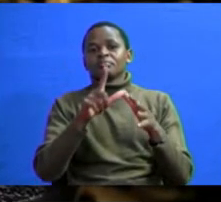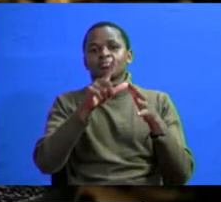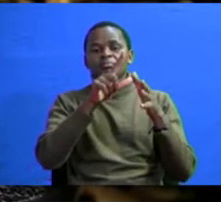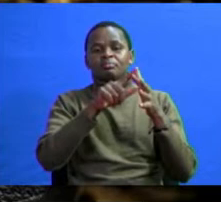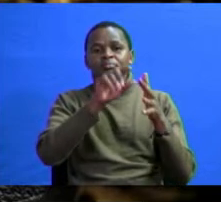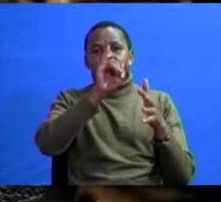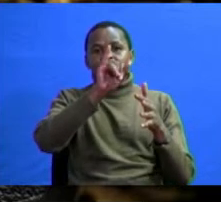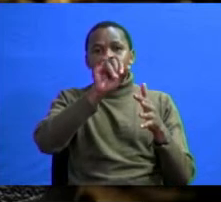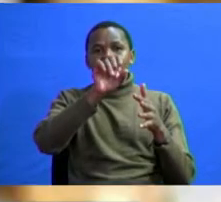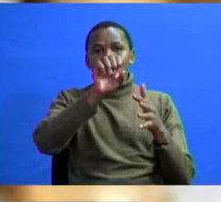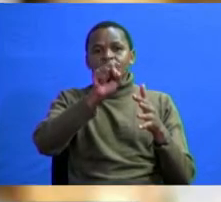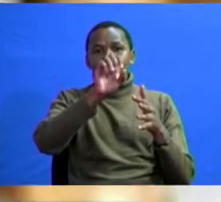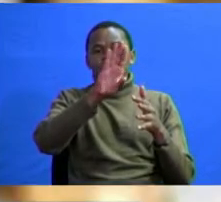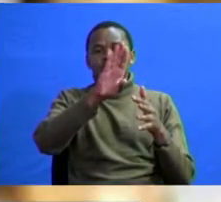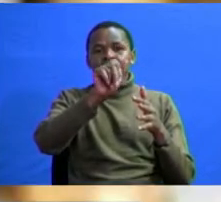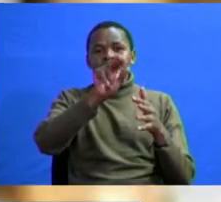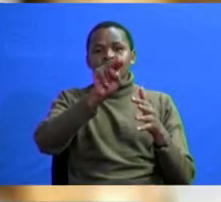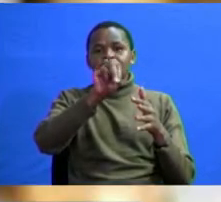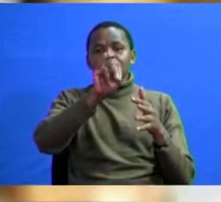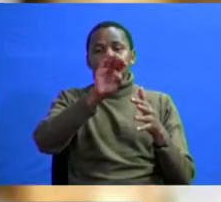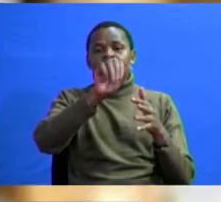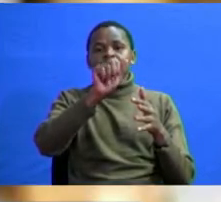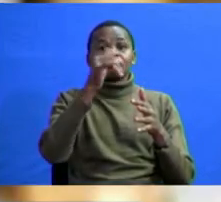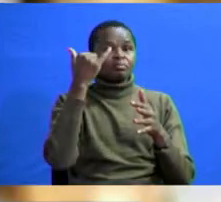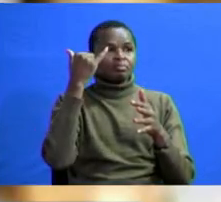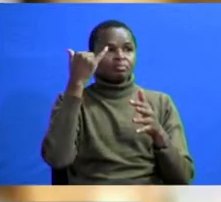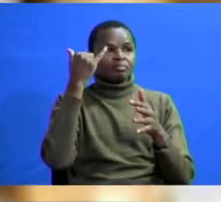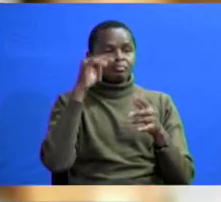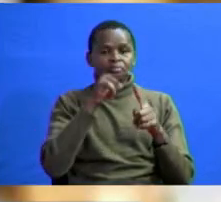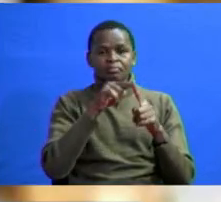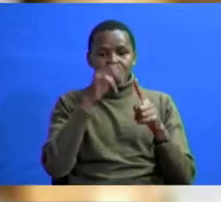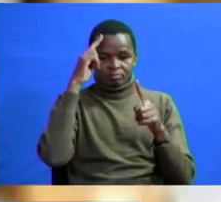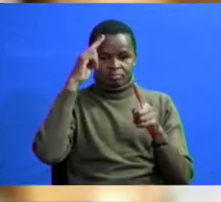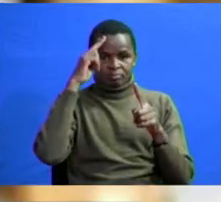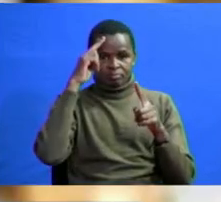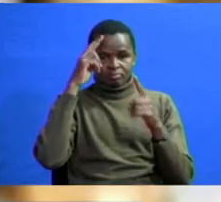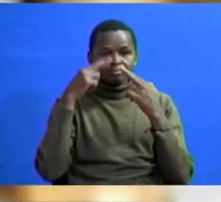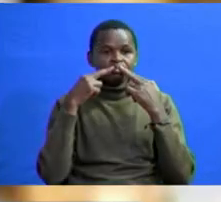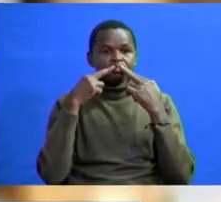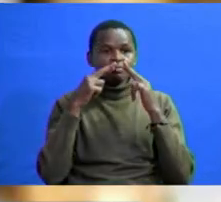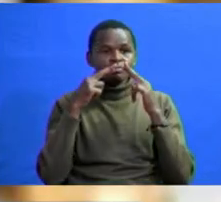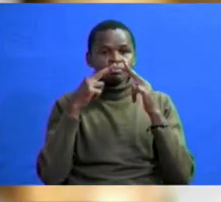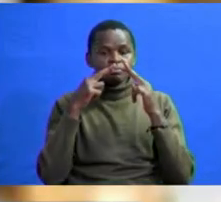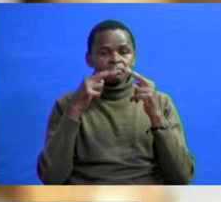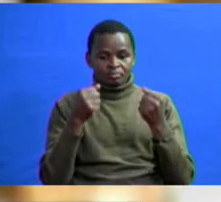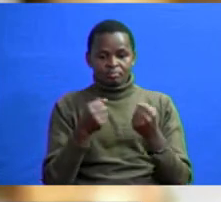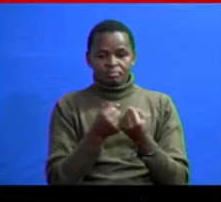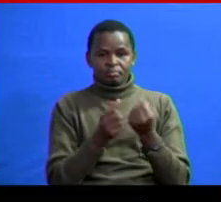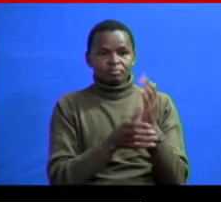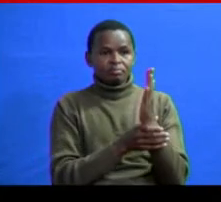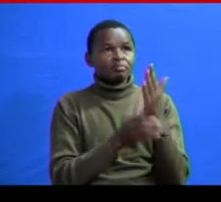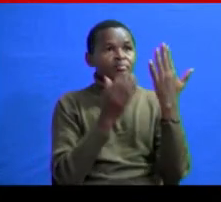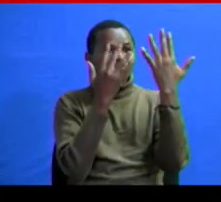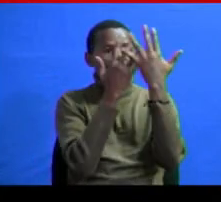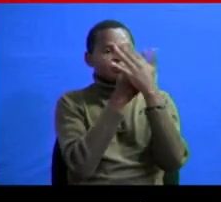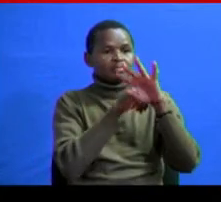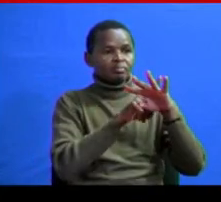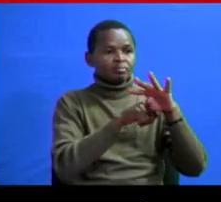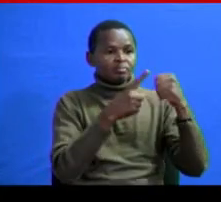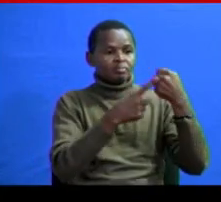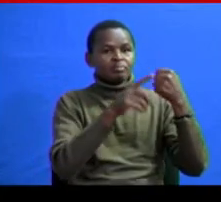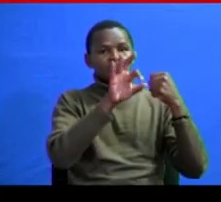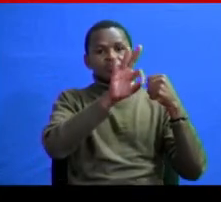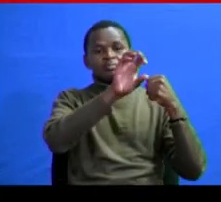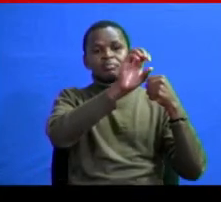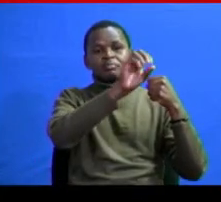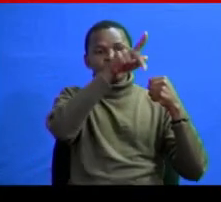Isibenia police station yesterday. According to police report, the incident took place on Thursday evening at around 6:30